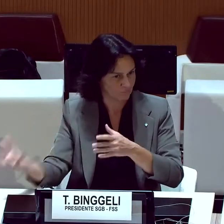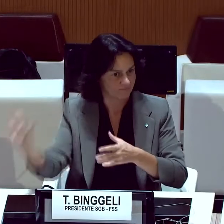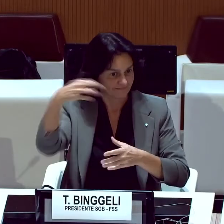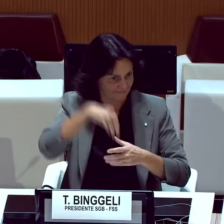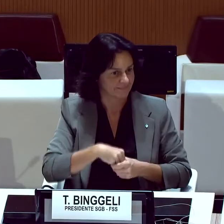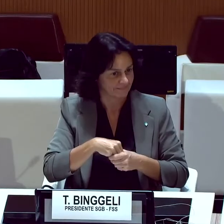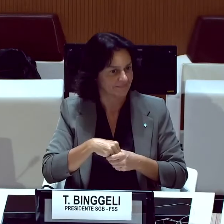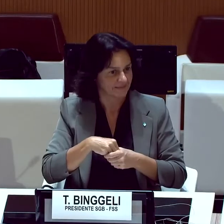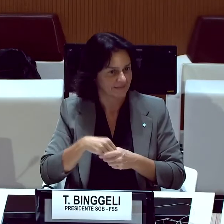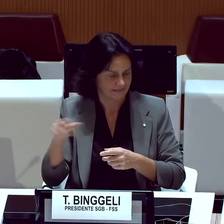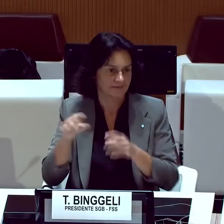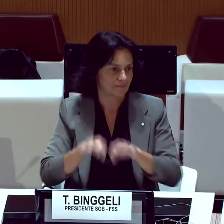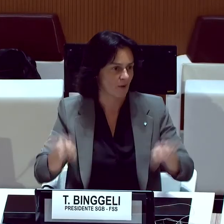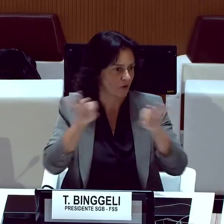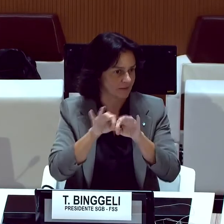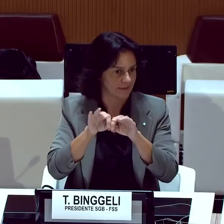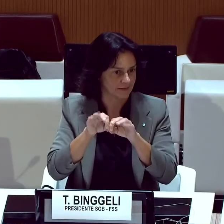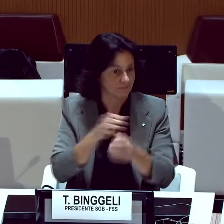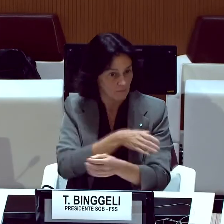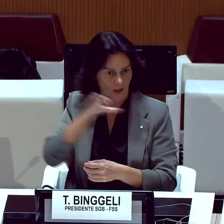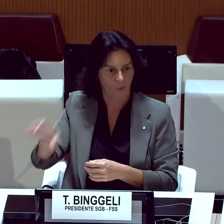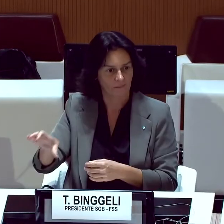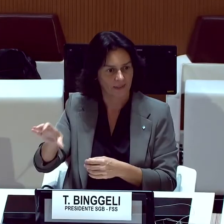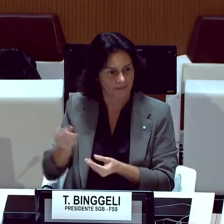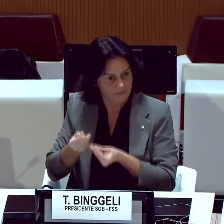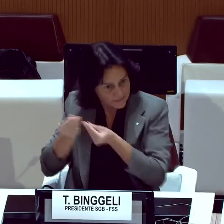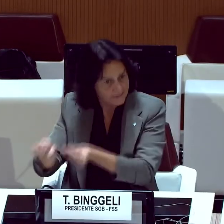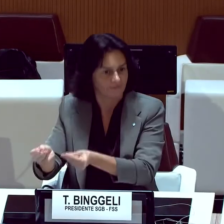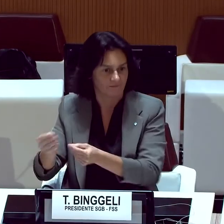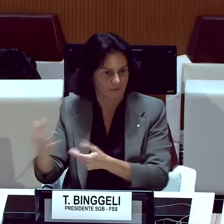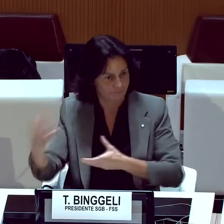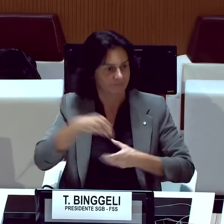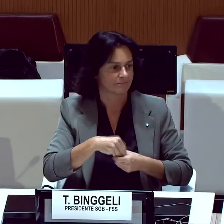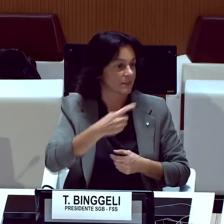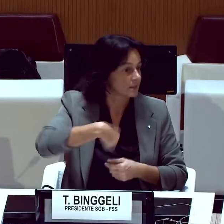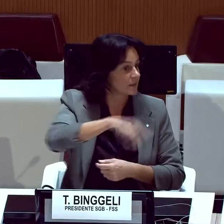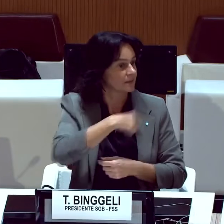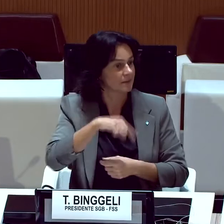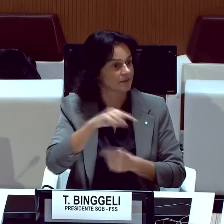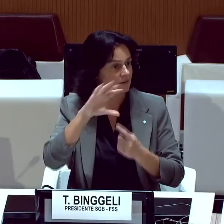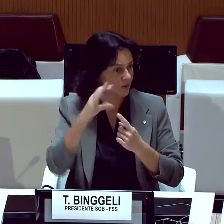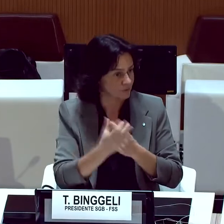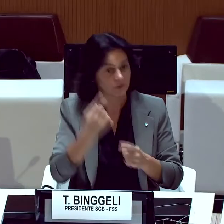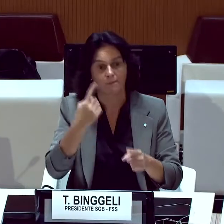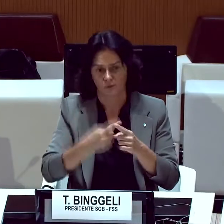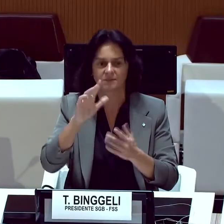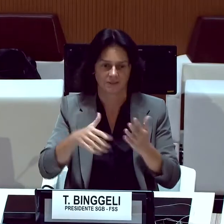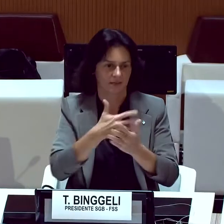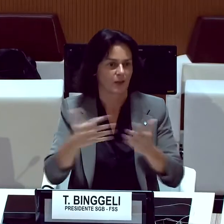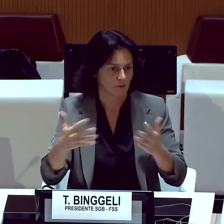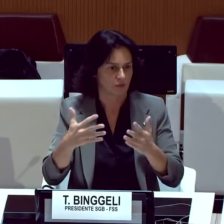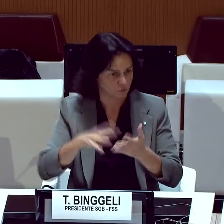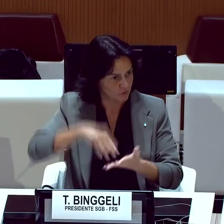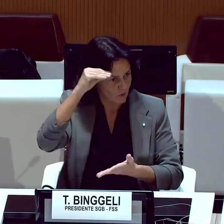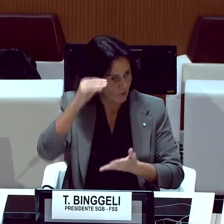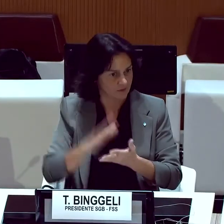tangibly. But we need to consider those who do not have sign language and no access to sign language as of yet. And we need to ensure, as we've heard on